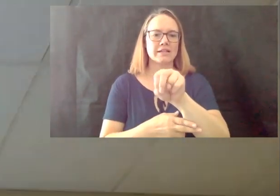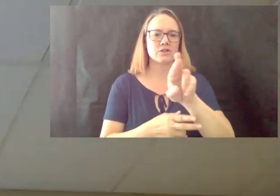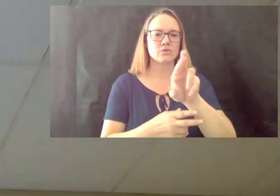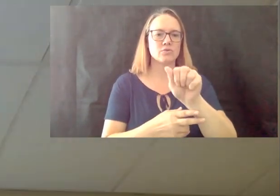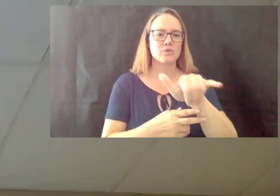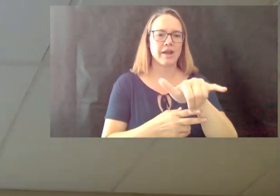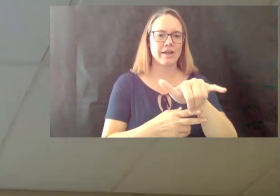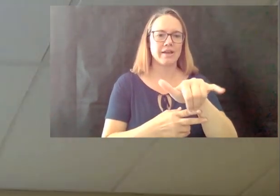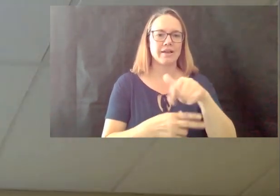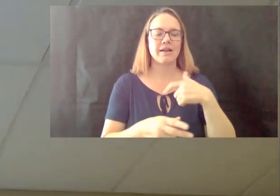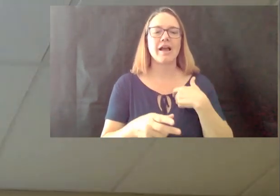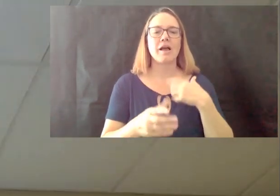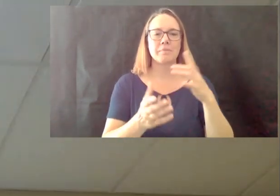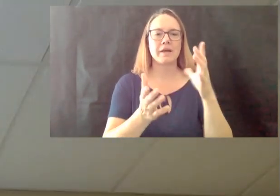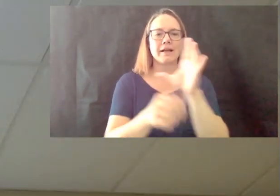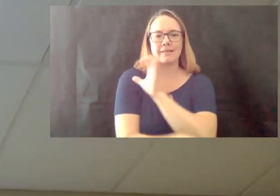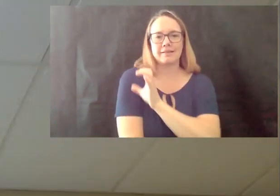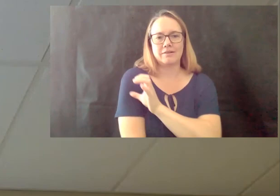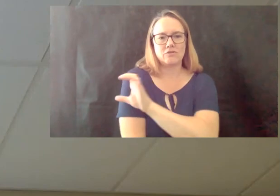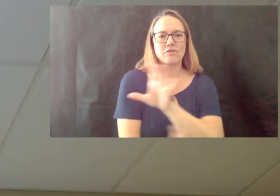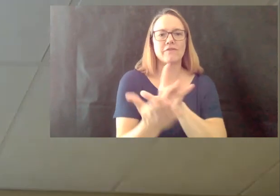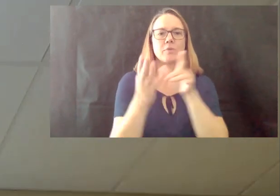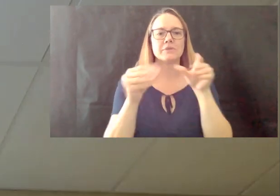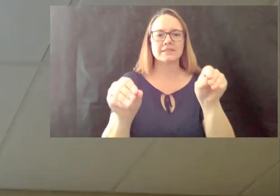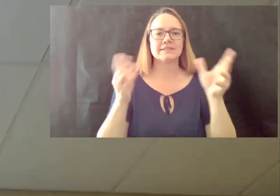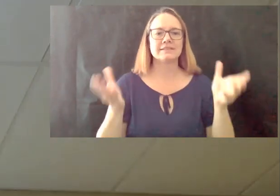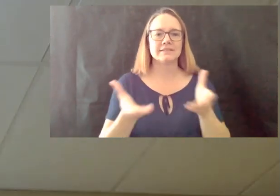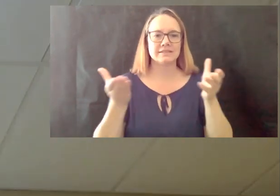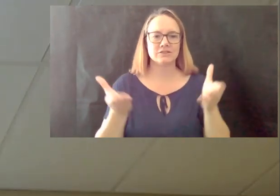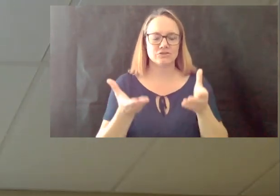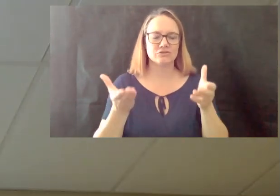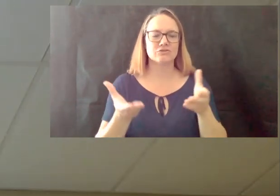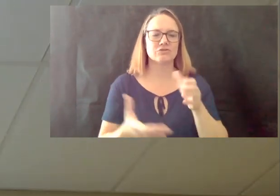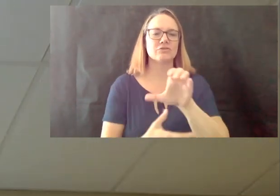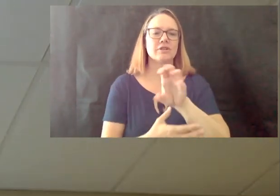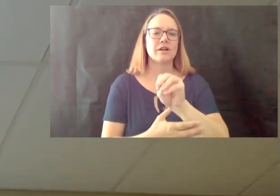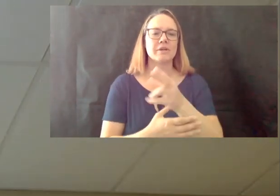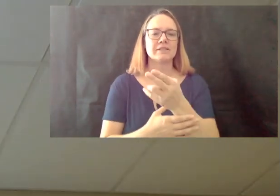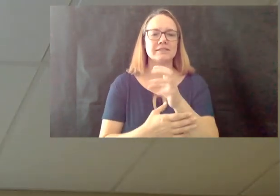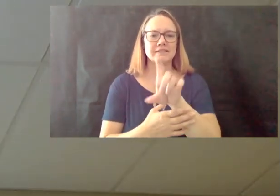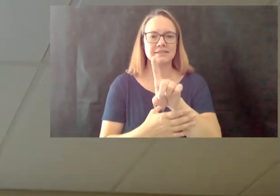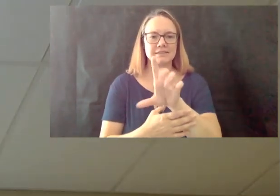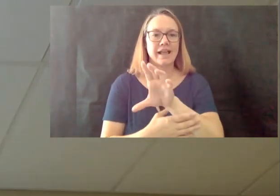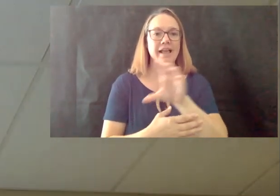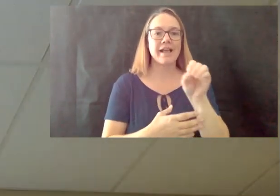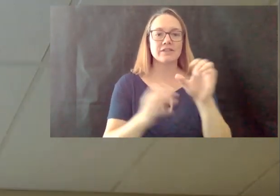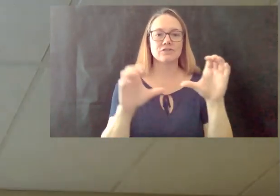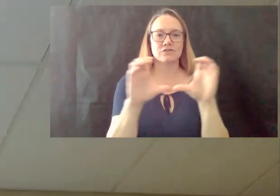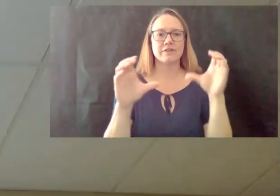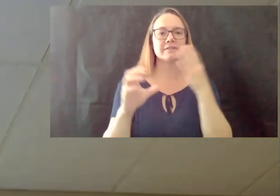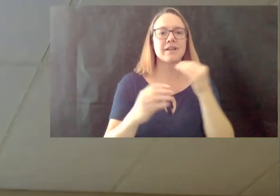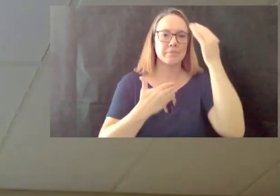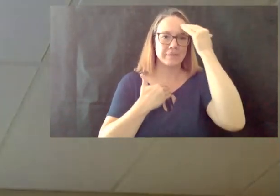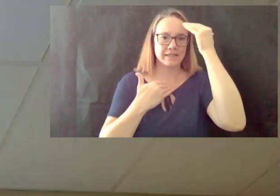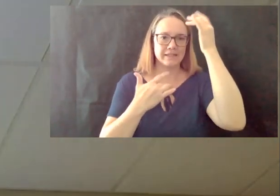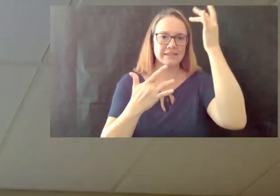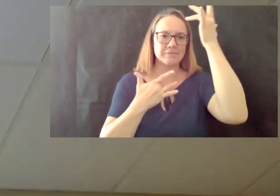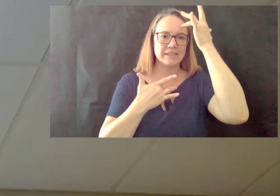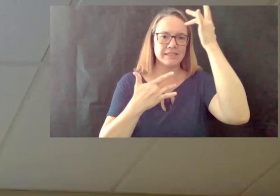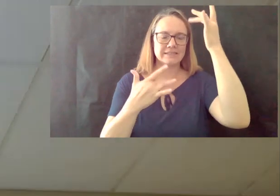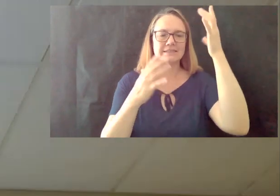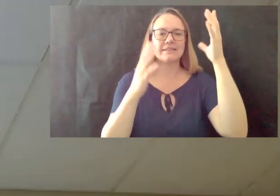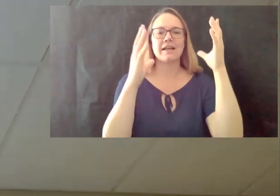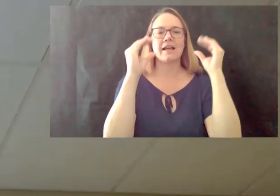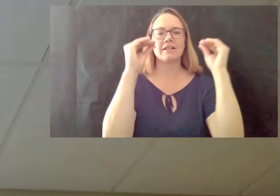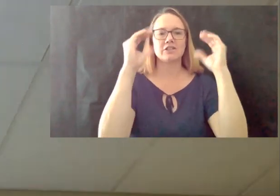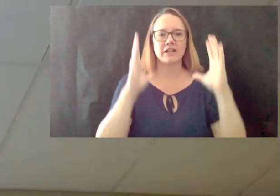I'm a clinical pharmacist here at the Mental Health Center of Denver. I'm also a certified diabetes educator. Our topic today is going to